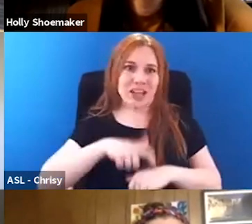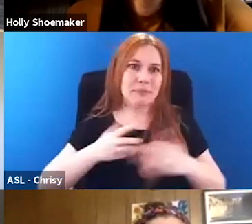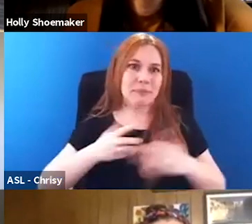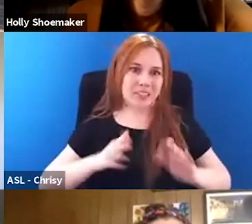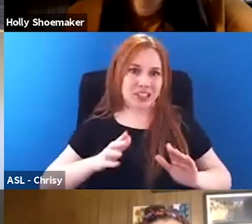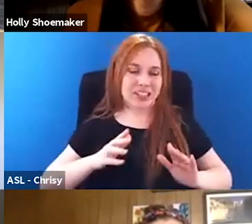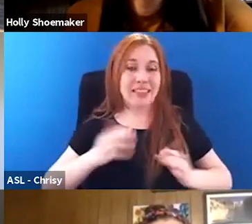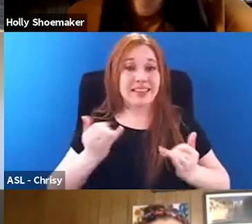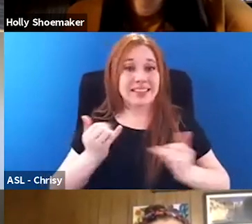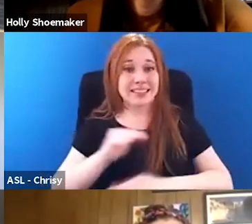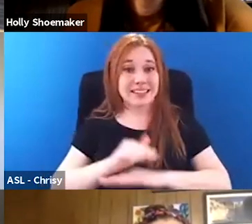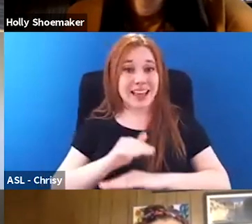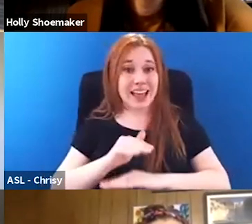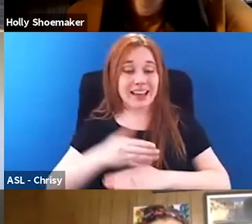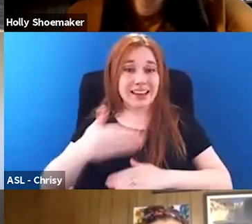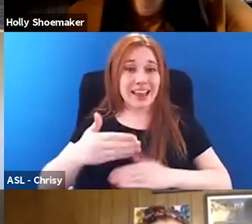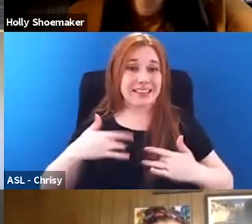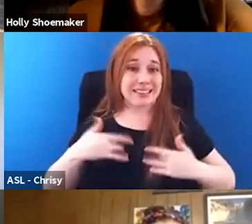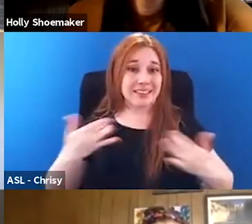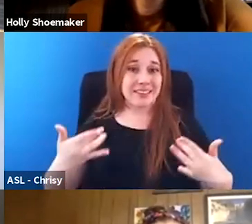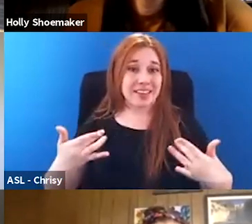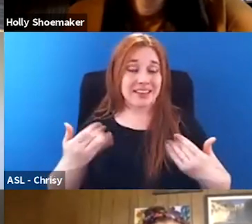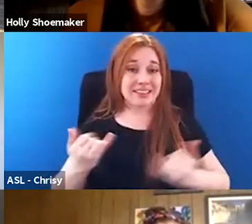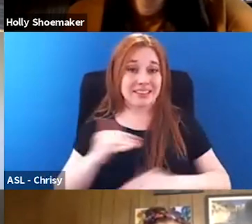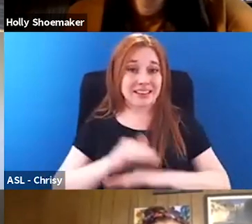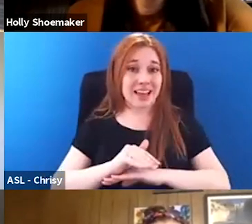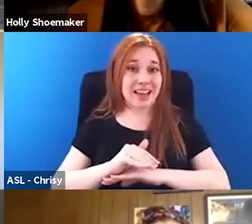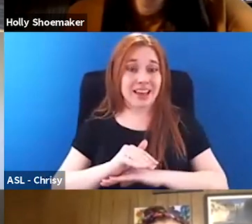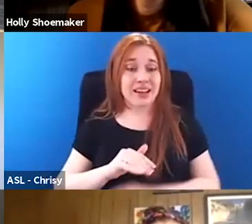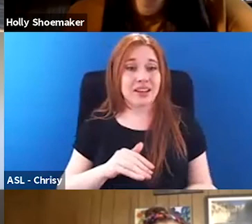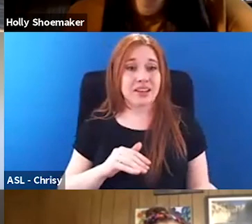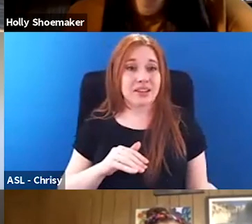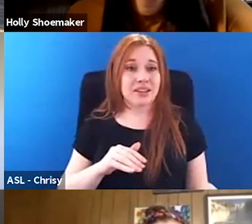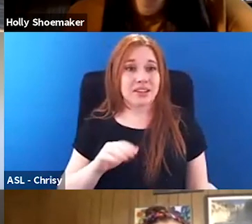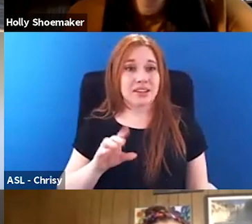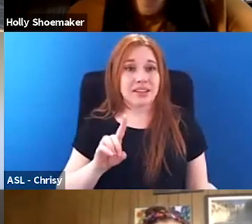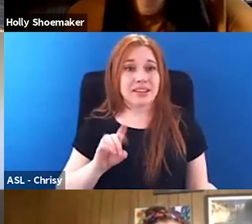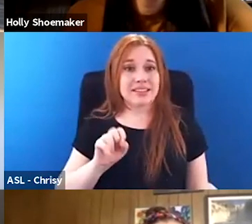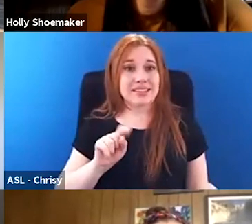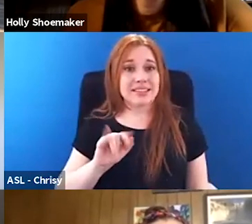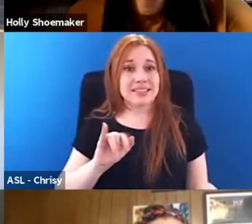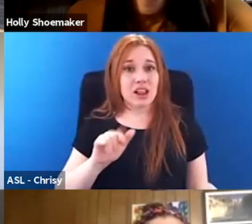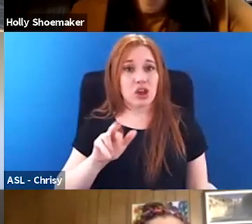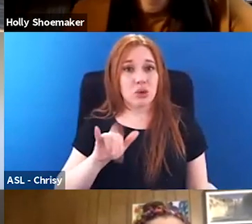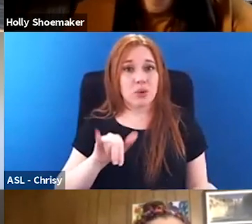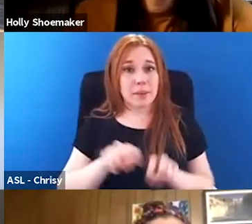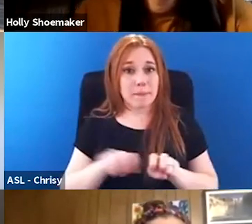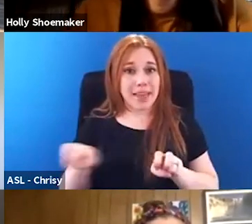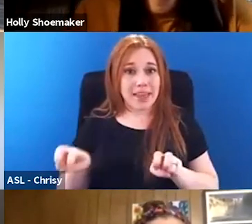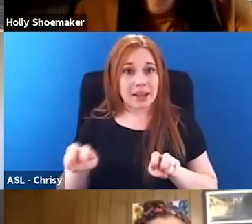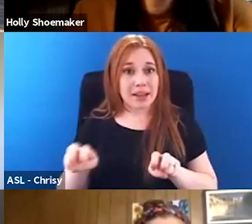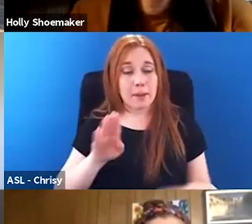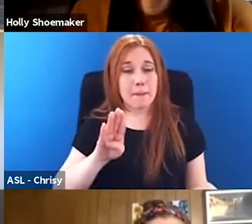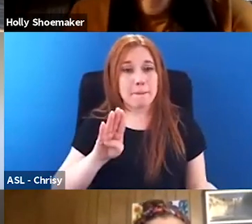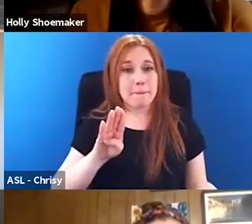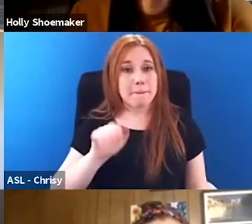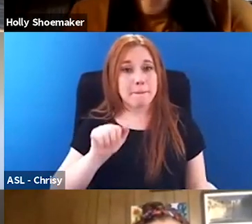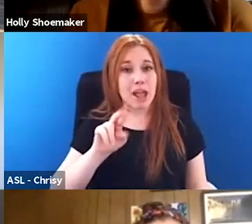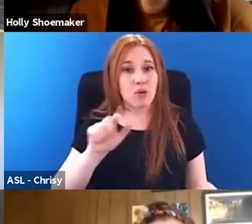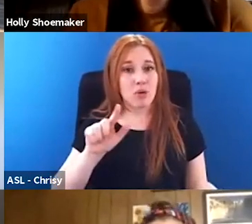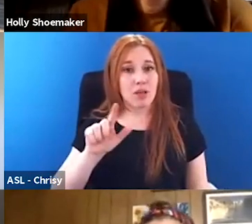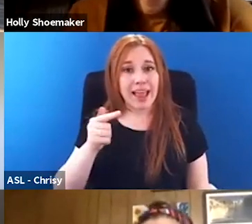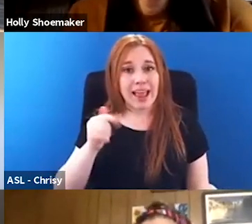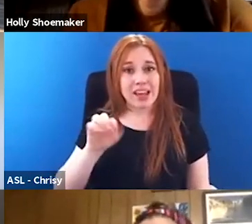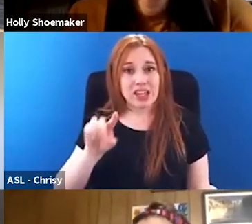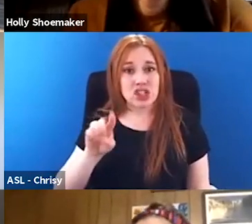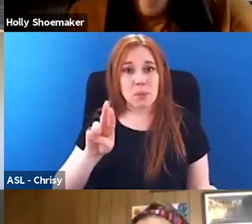then tonight, the next event we have this evening is our Distillery Panel, barrel aged branding, which will be really exciting.